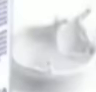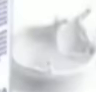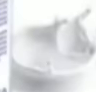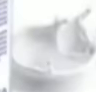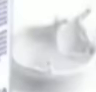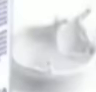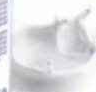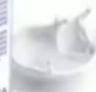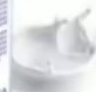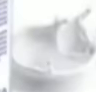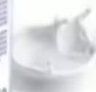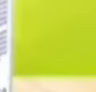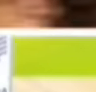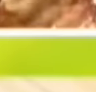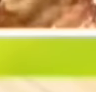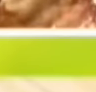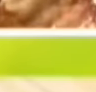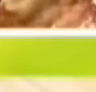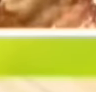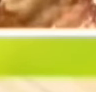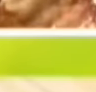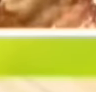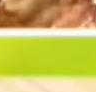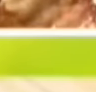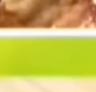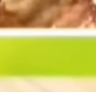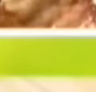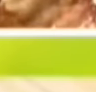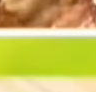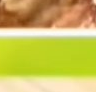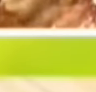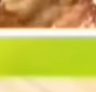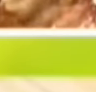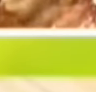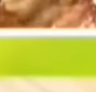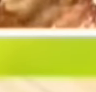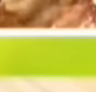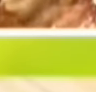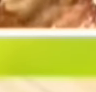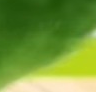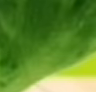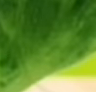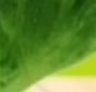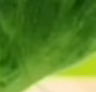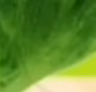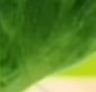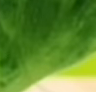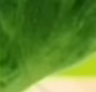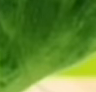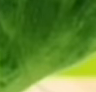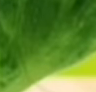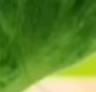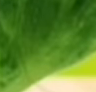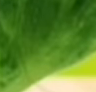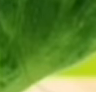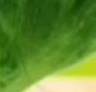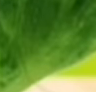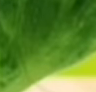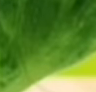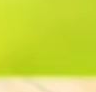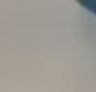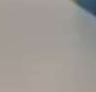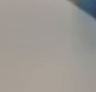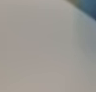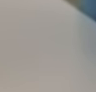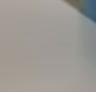1 liter, $2 for $2.50. Center Cut Pork Chops, $2.69 per pound. Iceberg Lettuce, $1.99